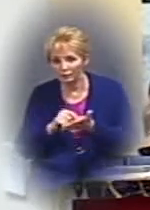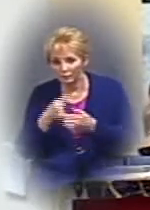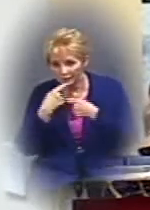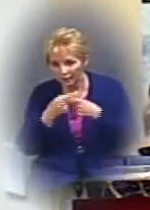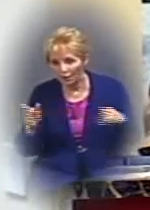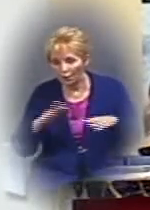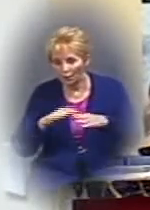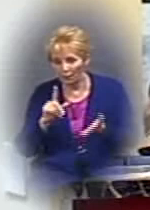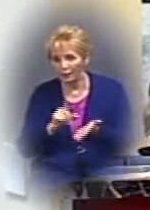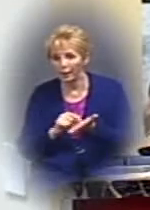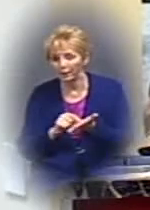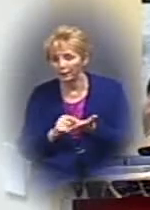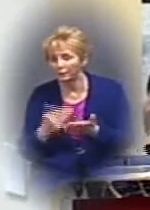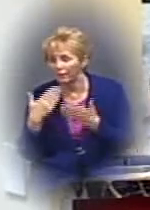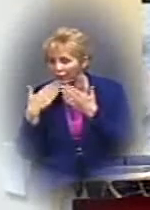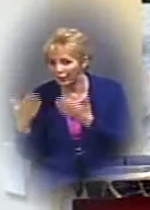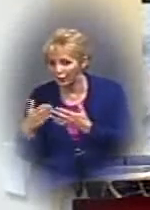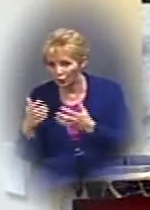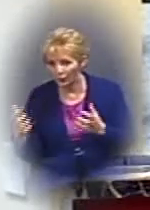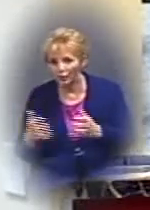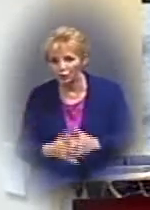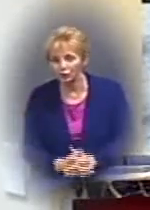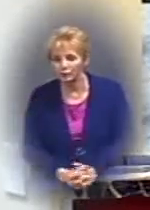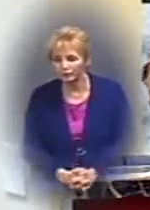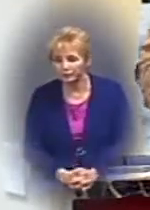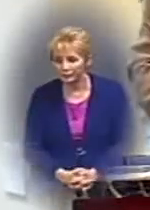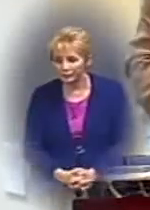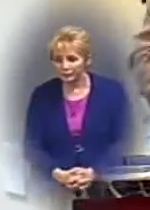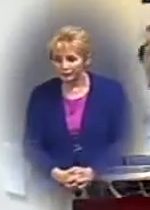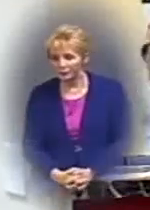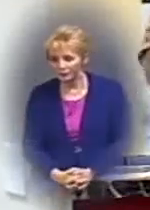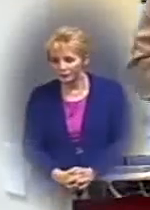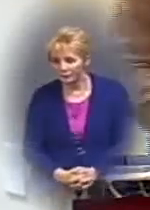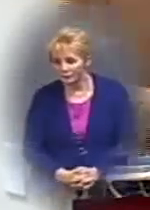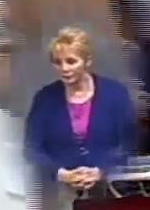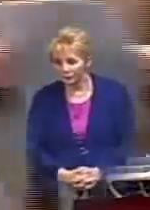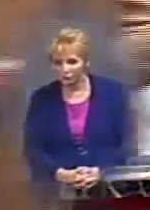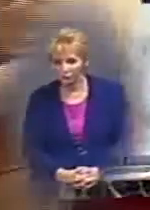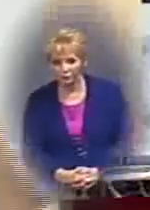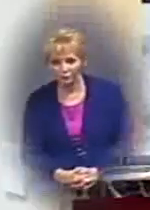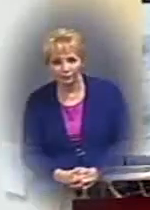know. Super. Thank you. Thank you so much. Thank you, Brad. Sharon Jablonski.